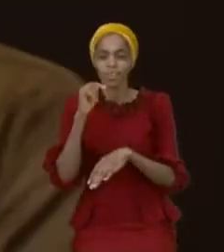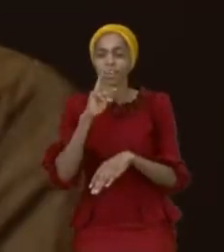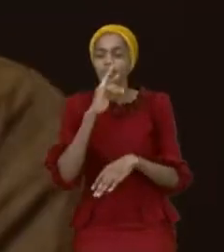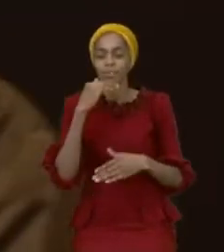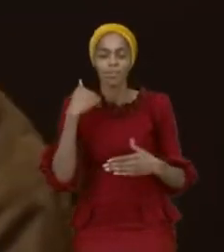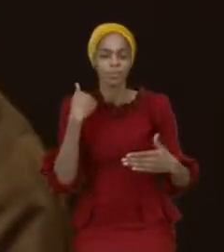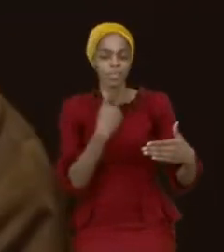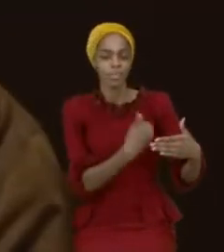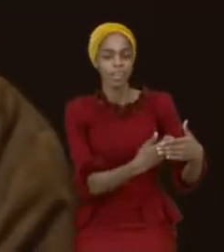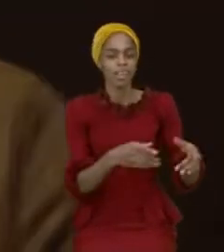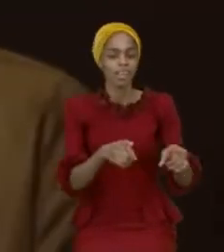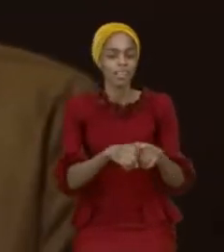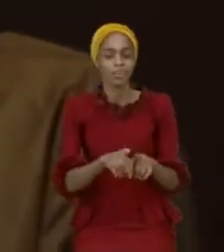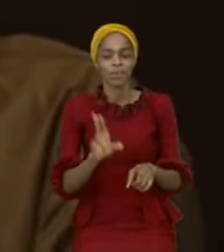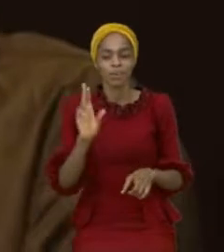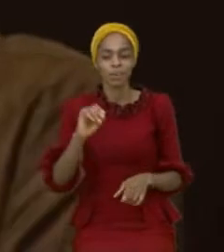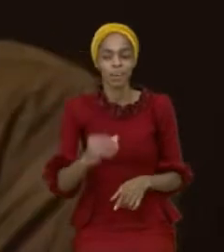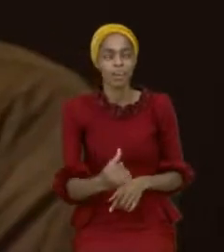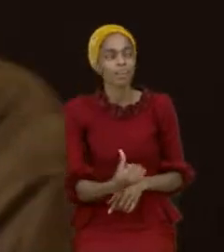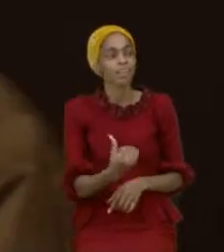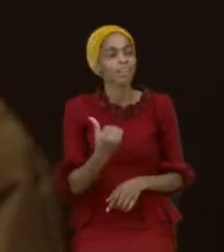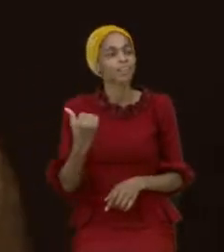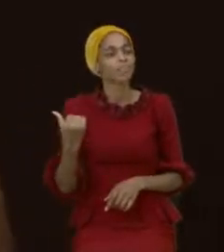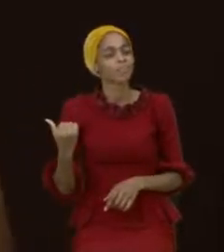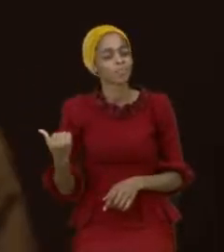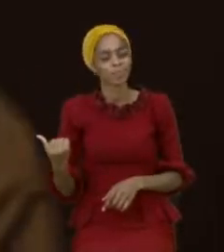are close like no other.